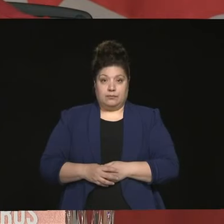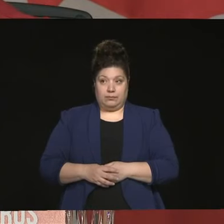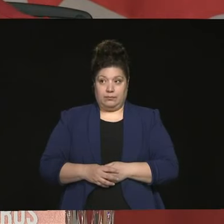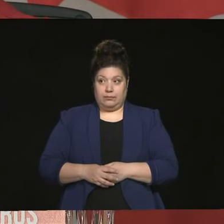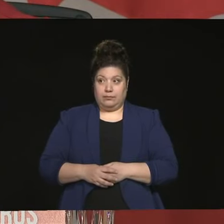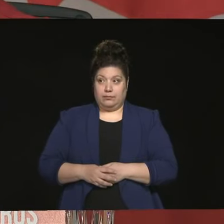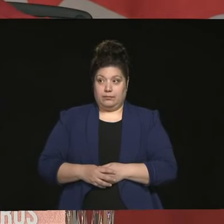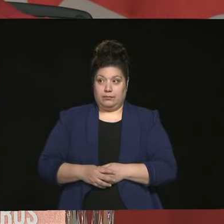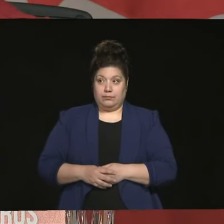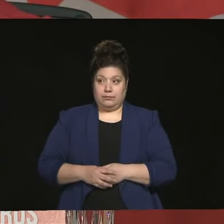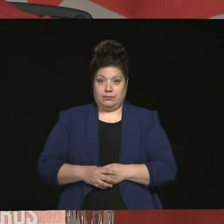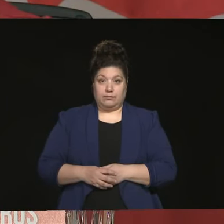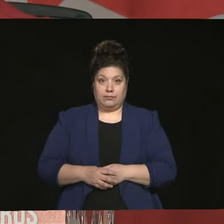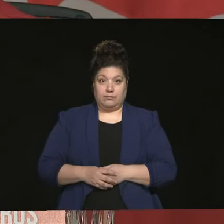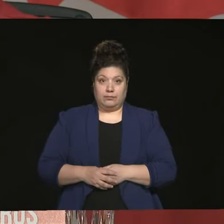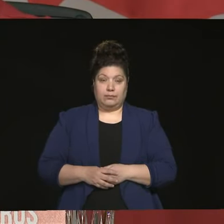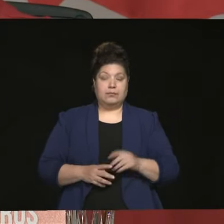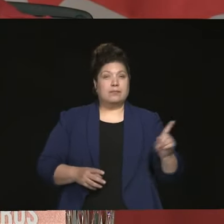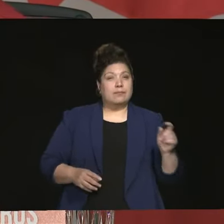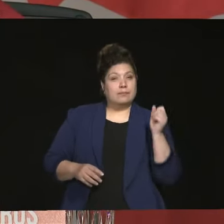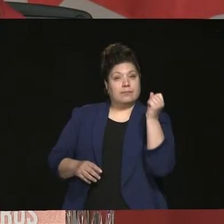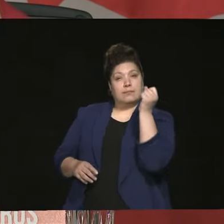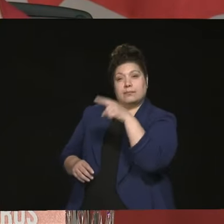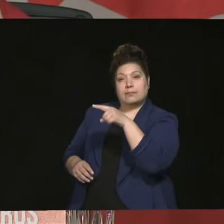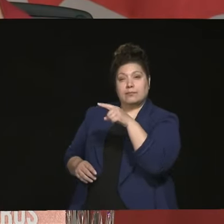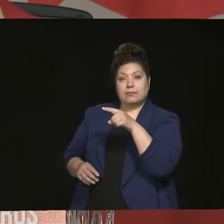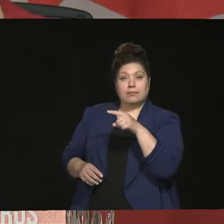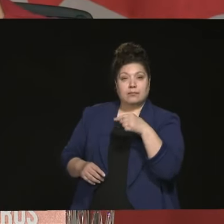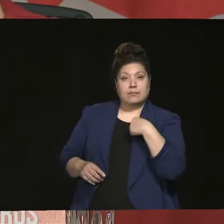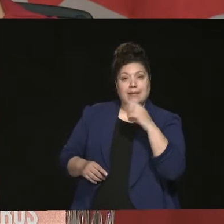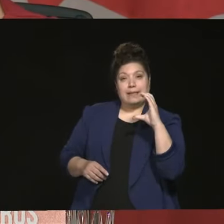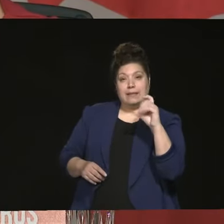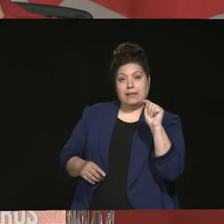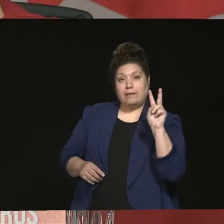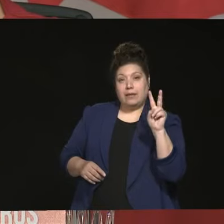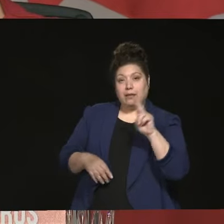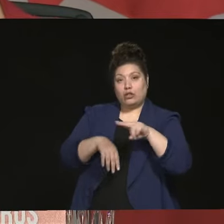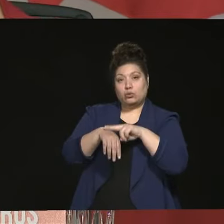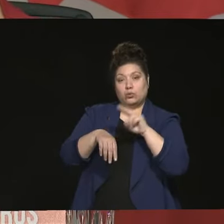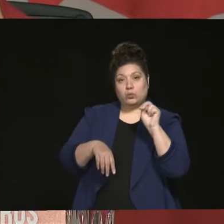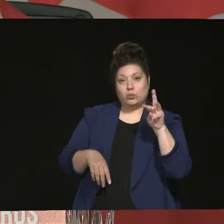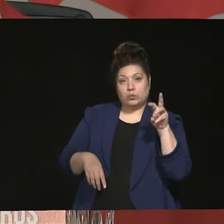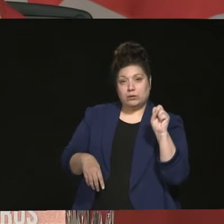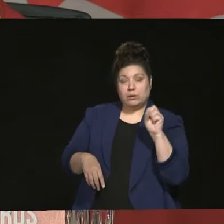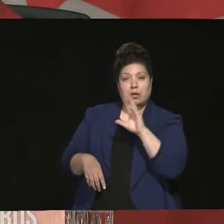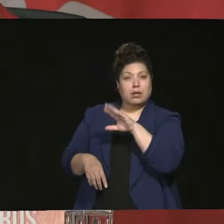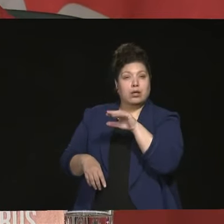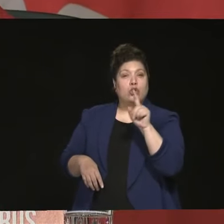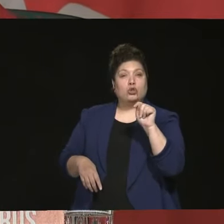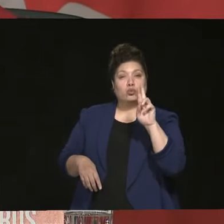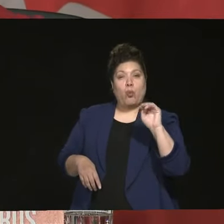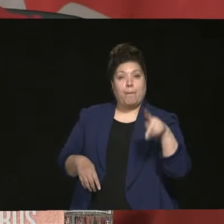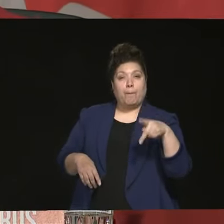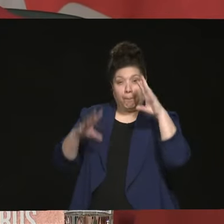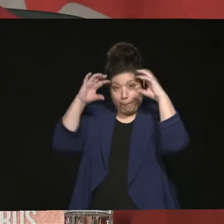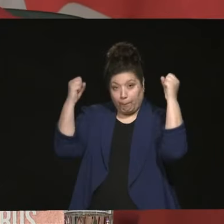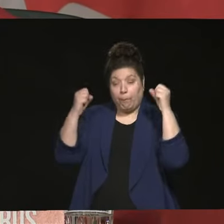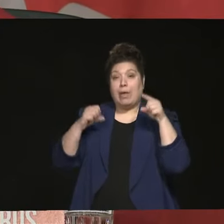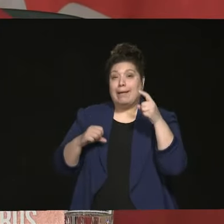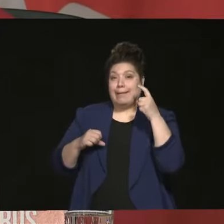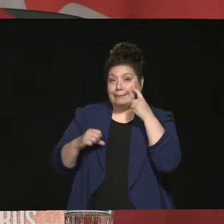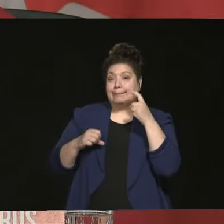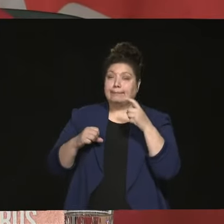For Minister Freeland, Rachel Haynes here from CTV National News. President Donald Trump has talked about easing restrictions on the border with